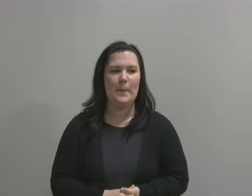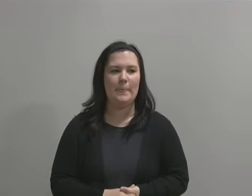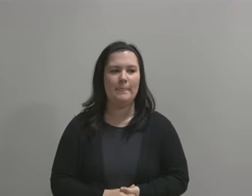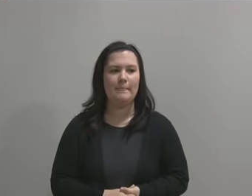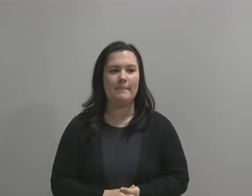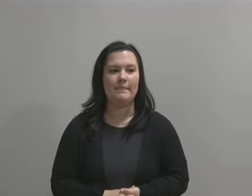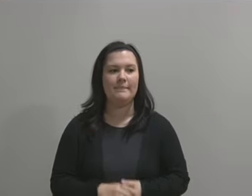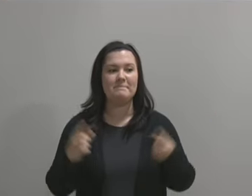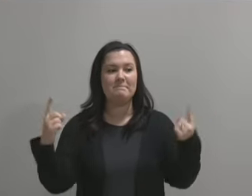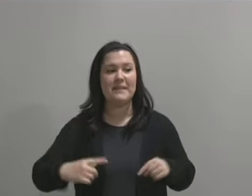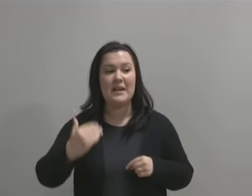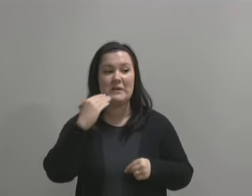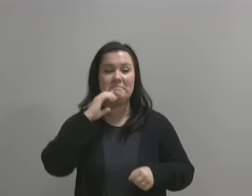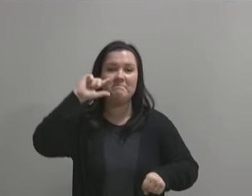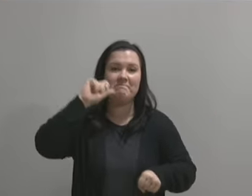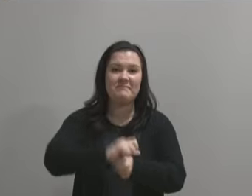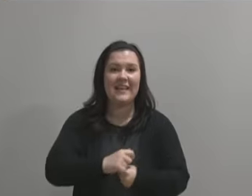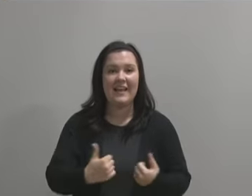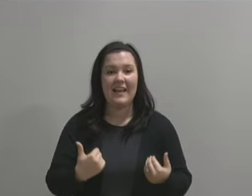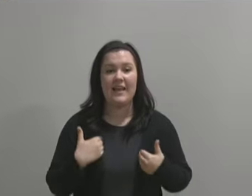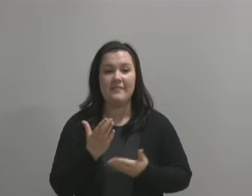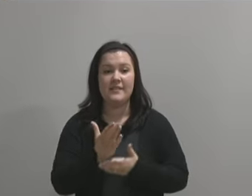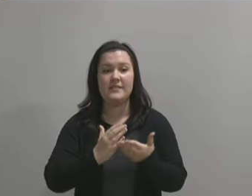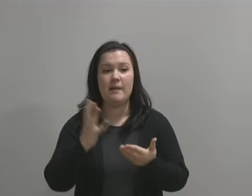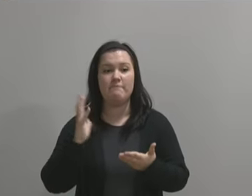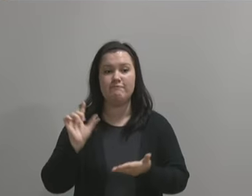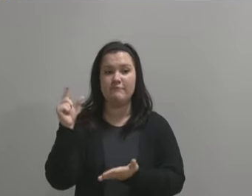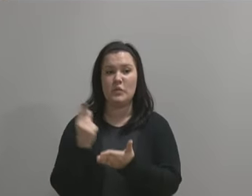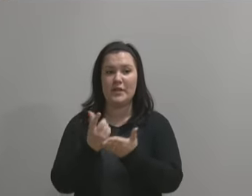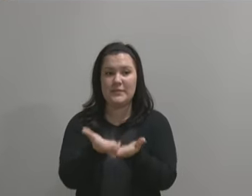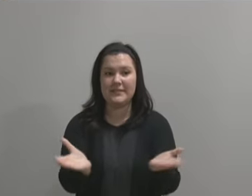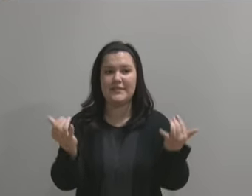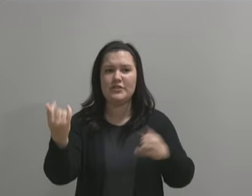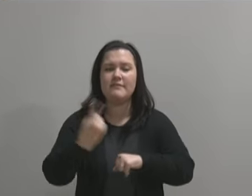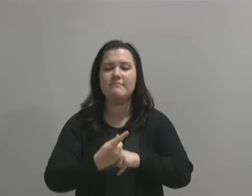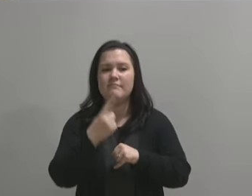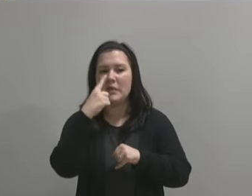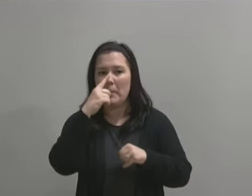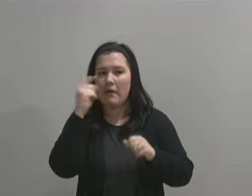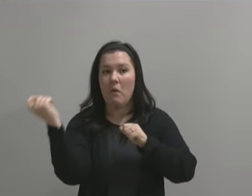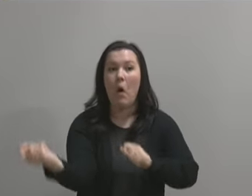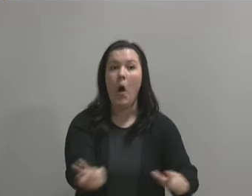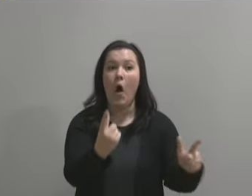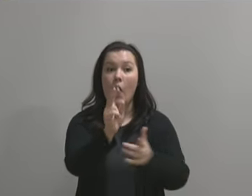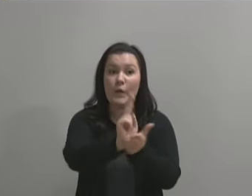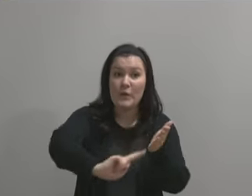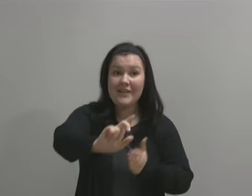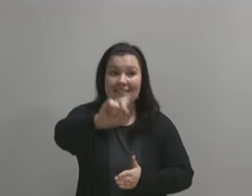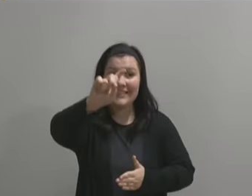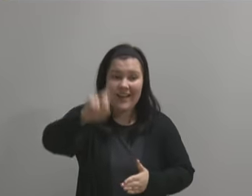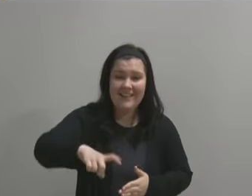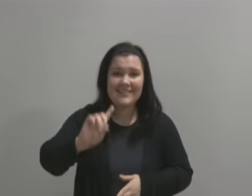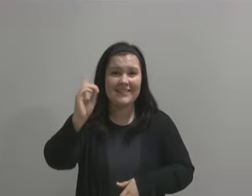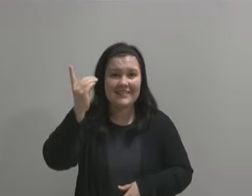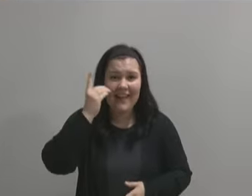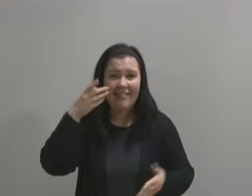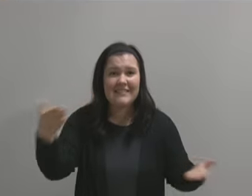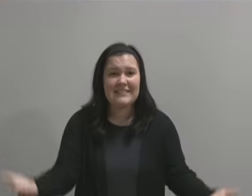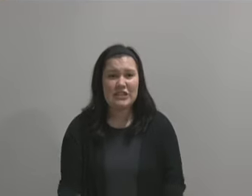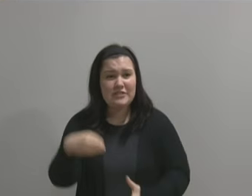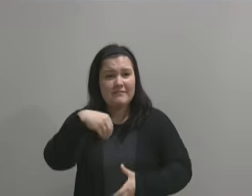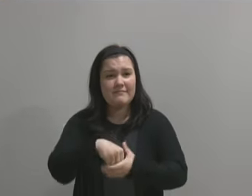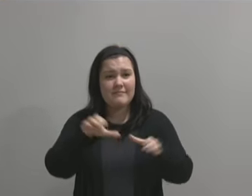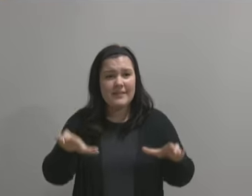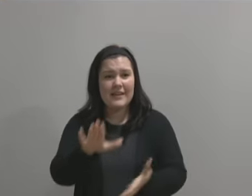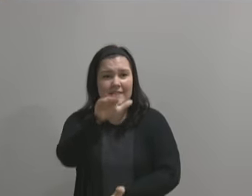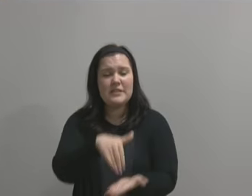I happen to know for a fact that we have some alumni with us today. Could I ask all UT Dallas graduates in the Activity